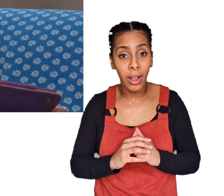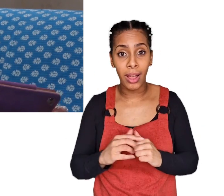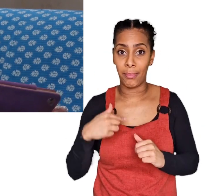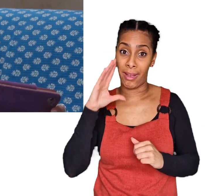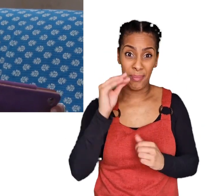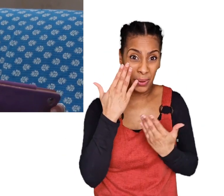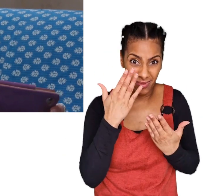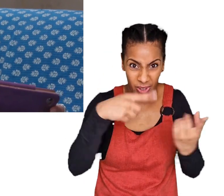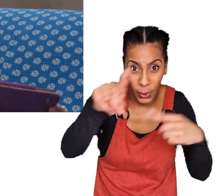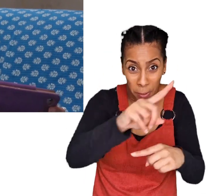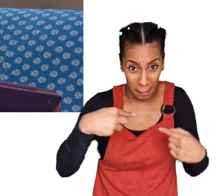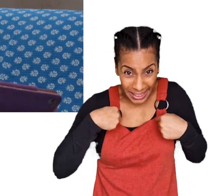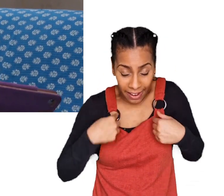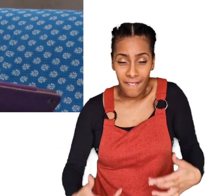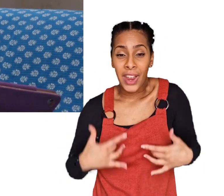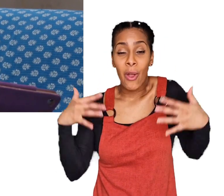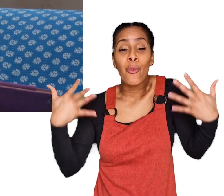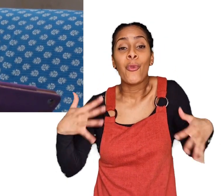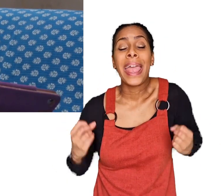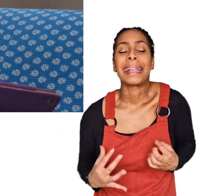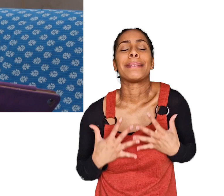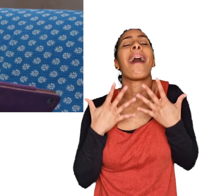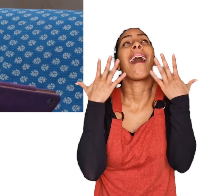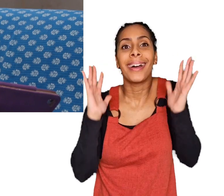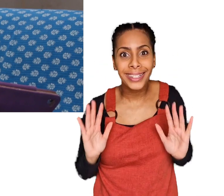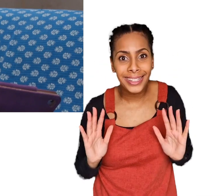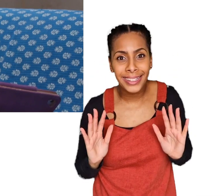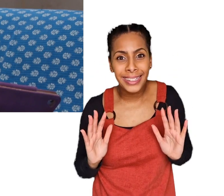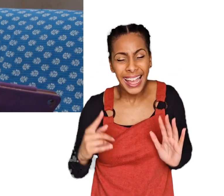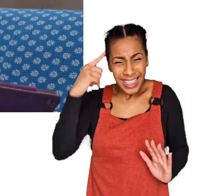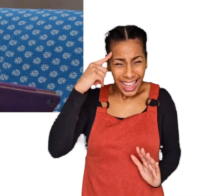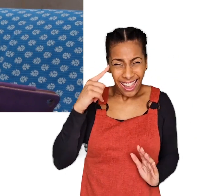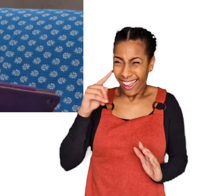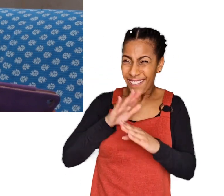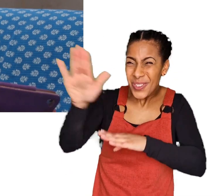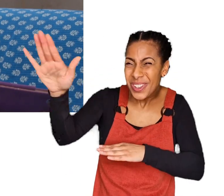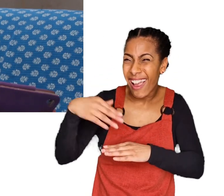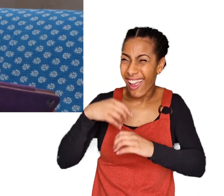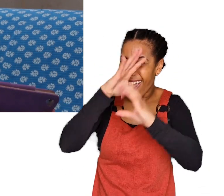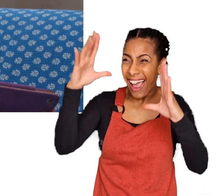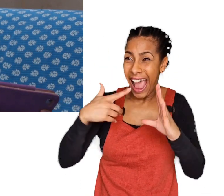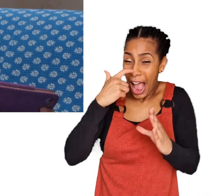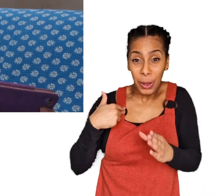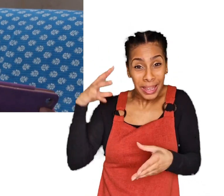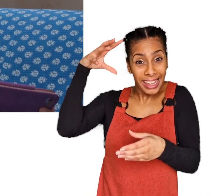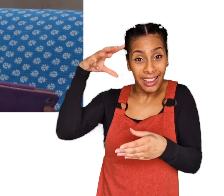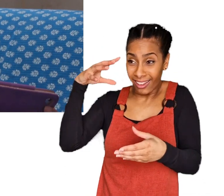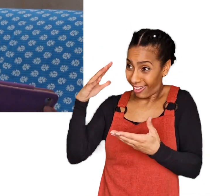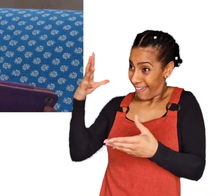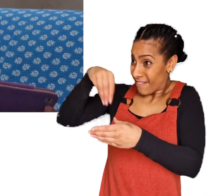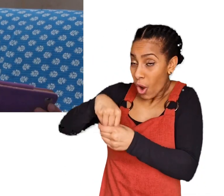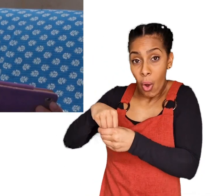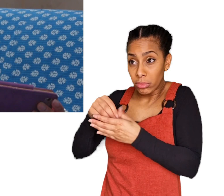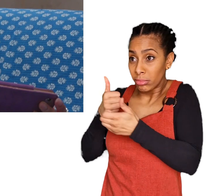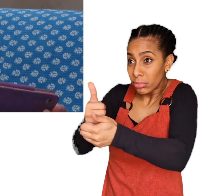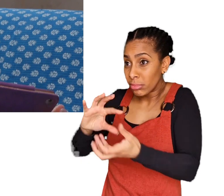high-key inspired right now. I mean, to think that I could actually make a career where I work on the shows that I love watching